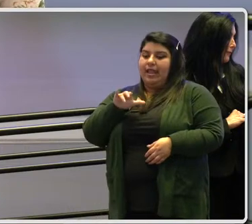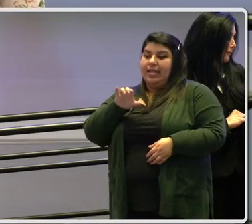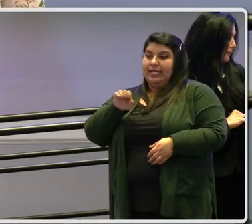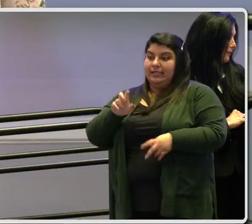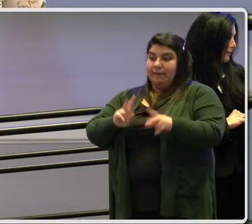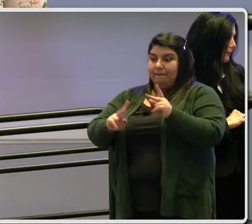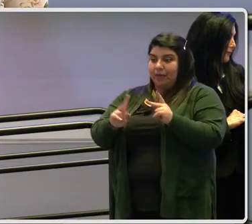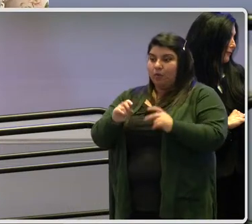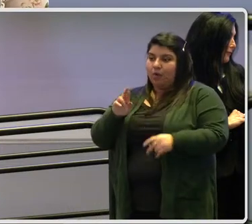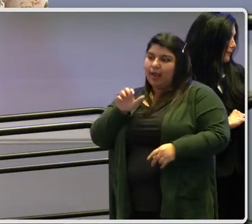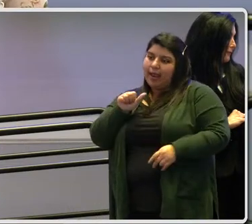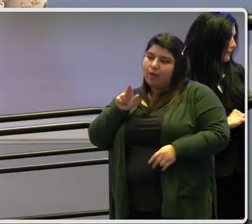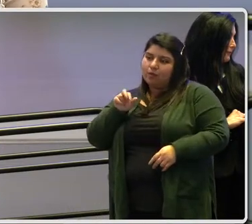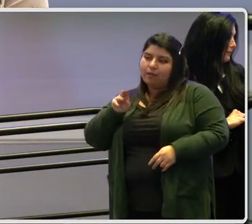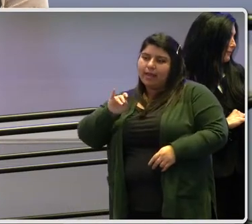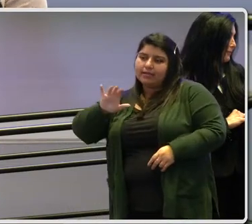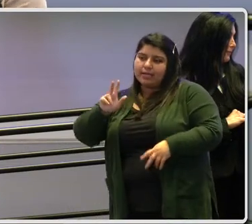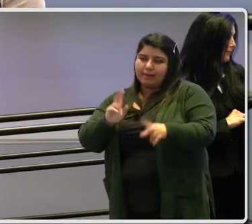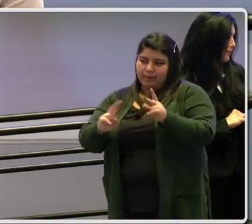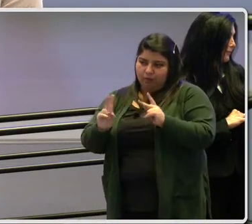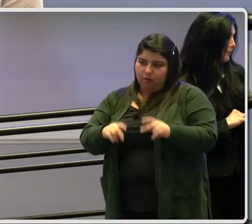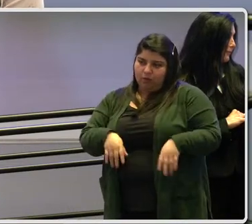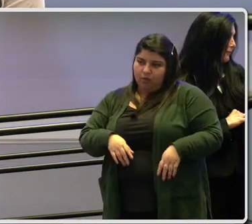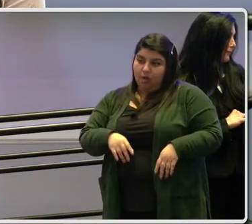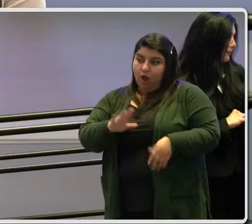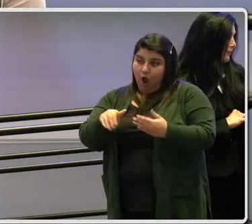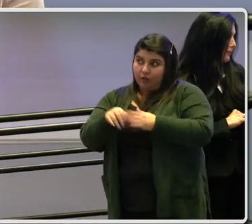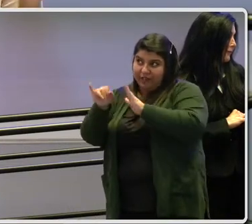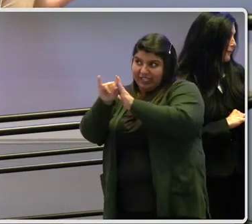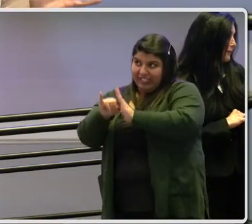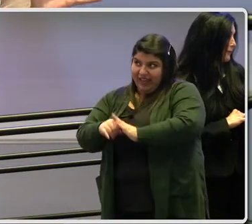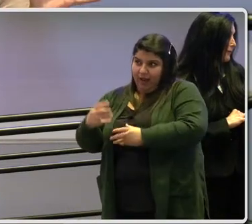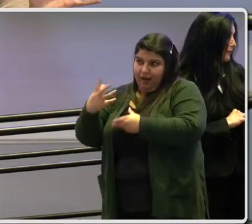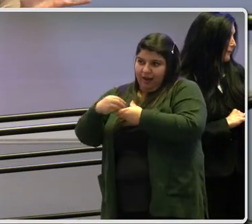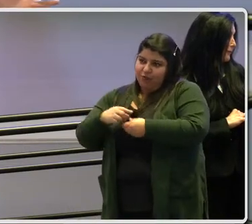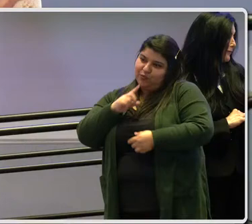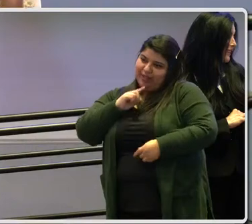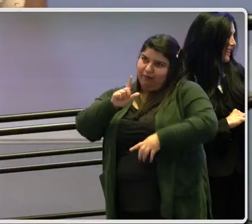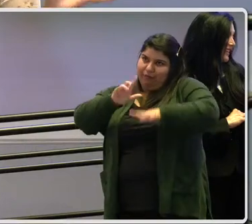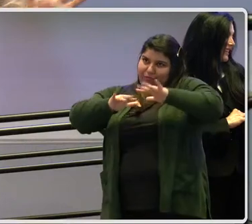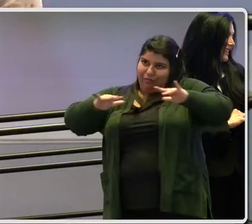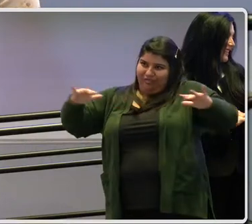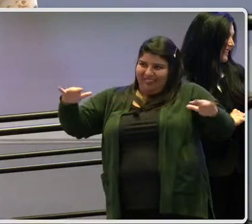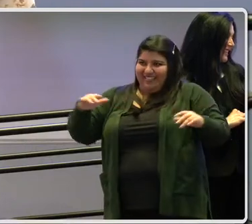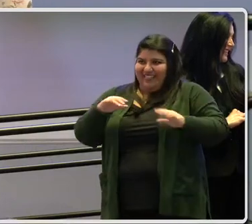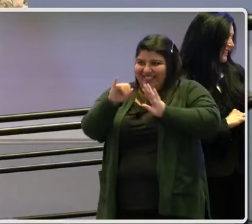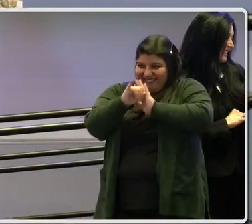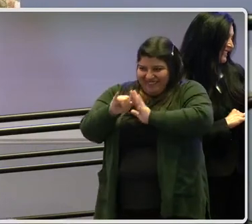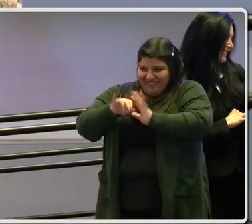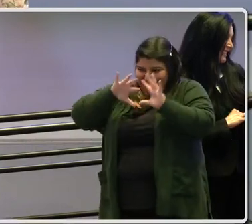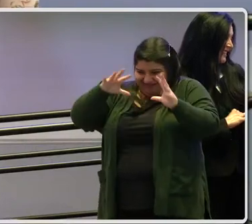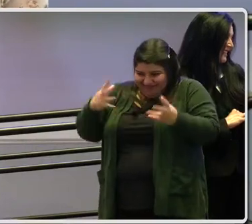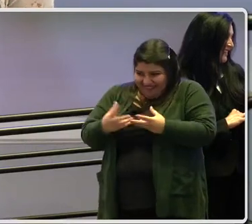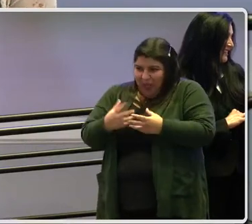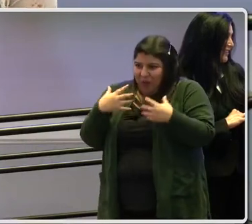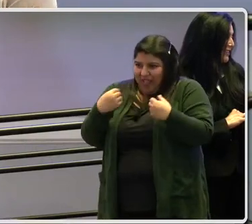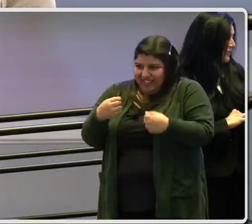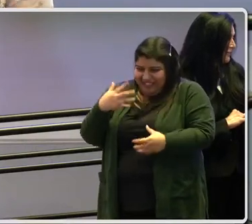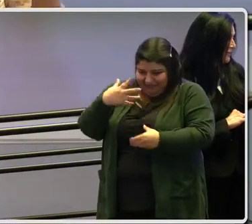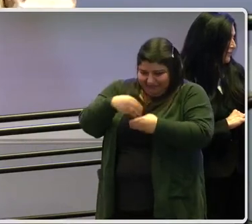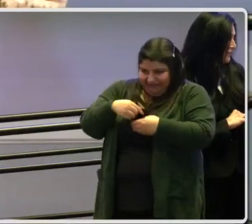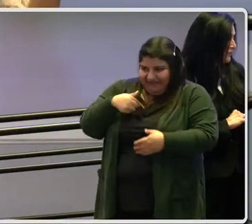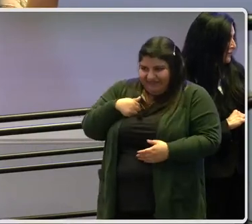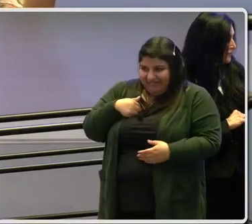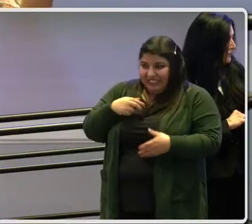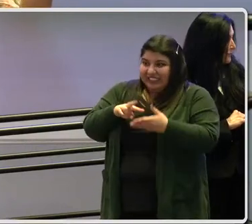perhaps aromantic. I encompass many of these identities. I'm just like a hodgepodge of holistic wellness, as in I